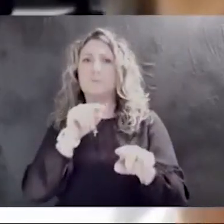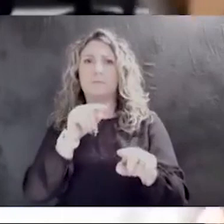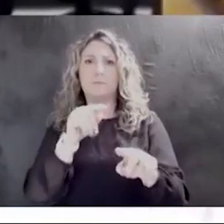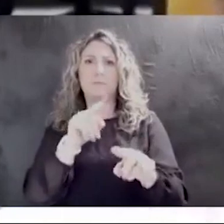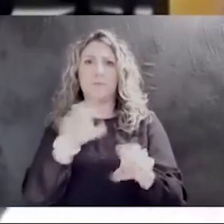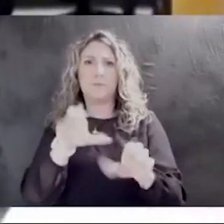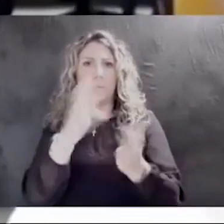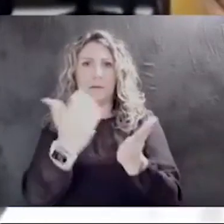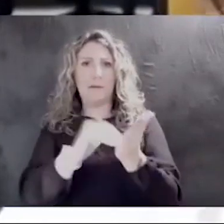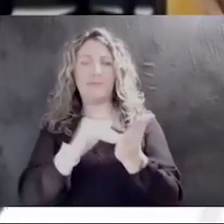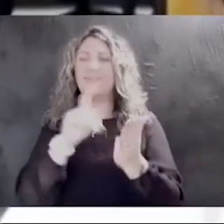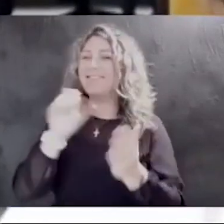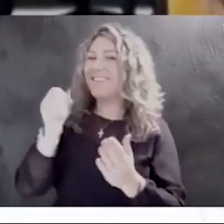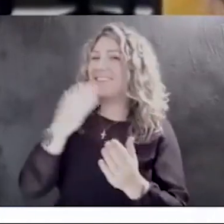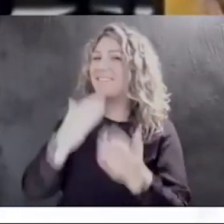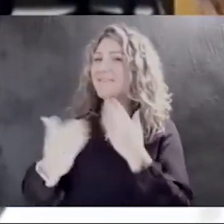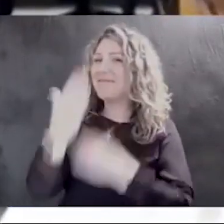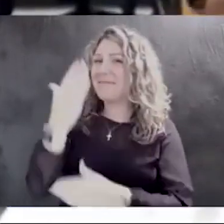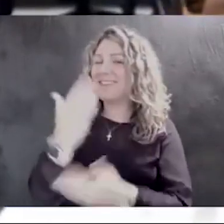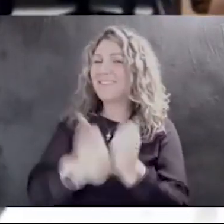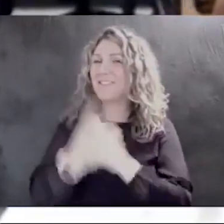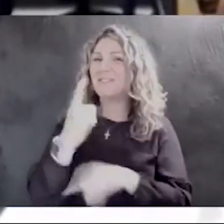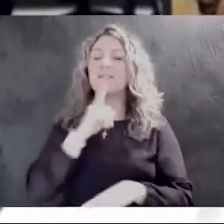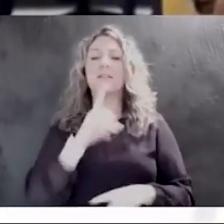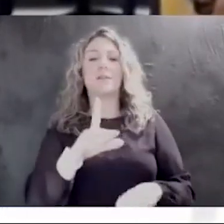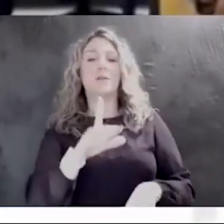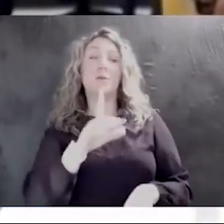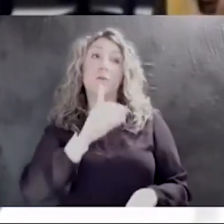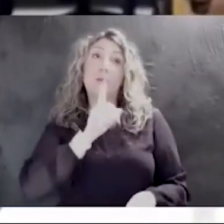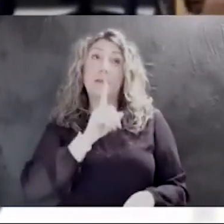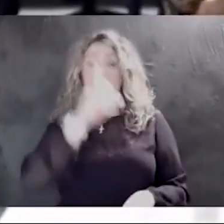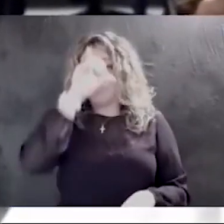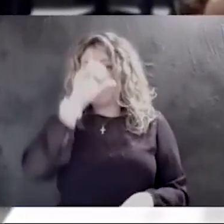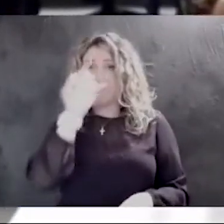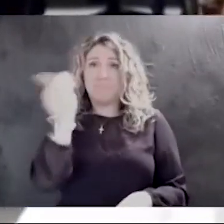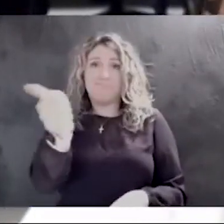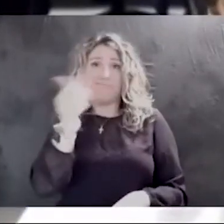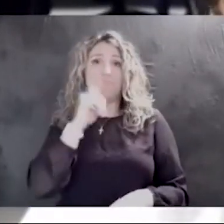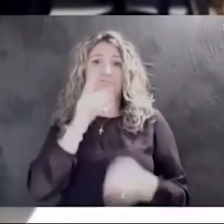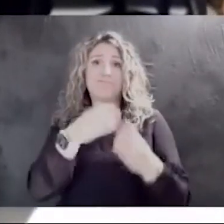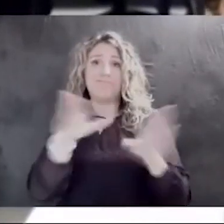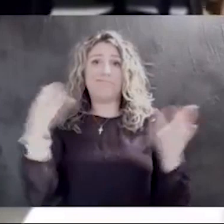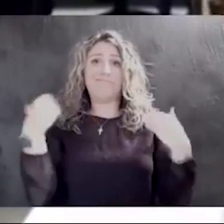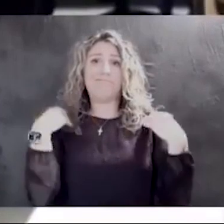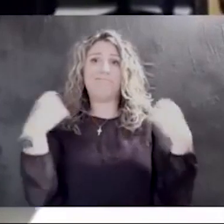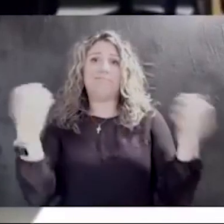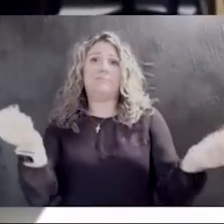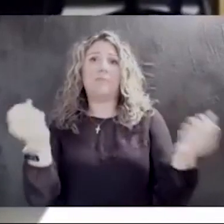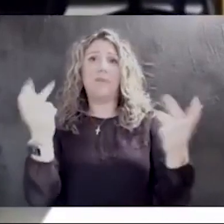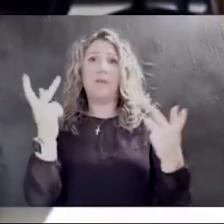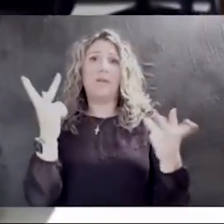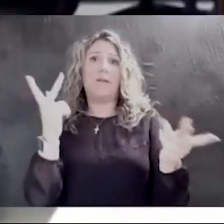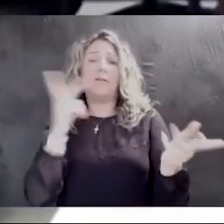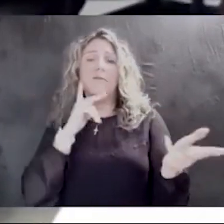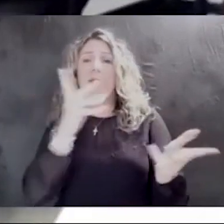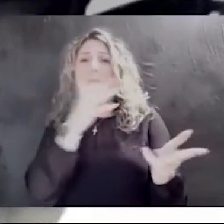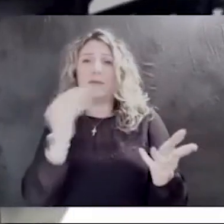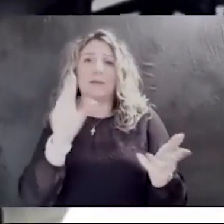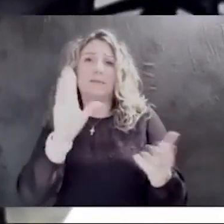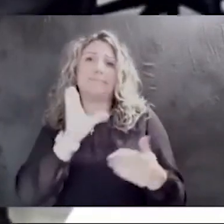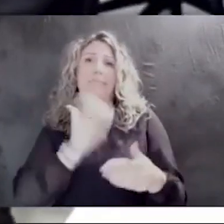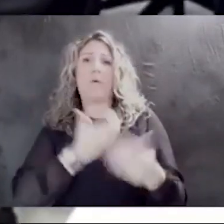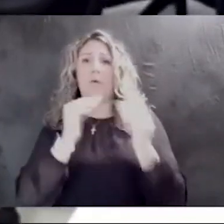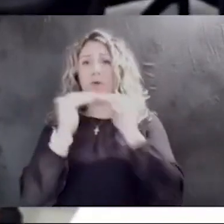Yeah, good morning, everyone. Of course, that's going to ultimately would be up to our public health officials and colleagues, but I agree with Larry